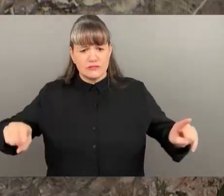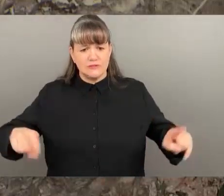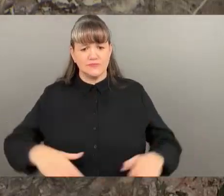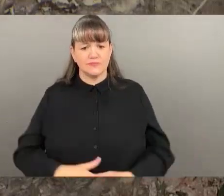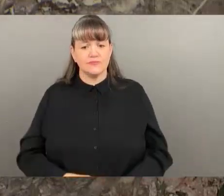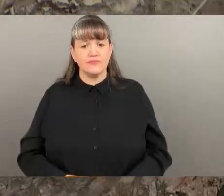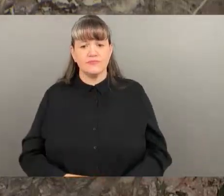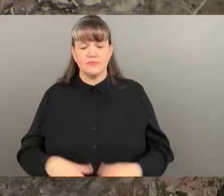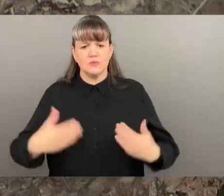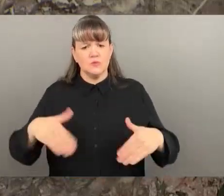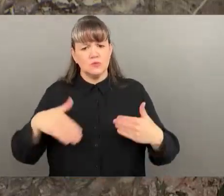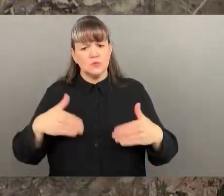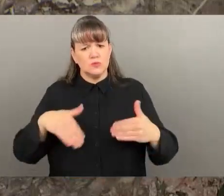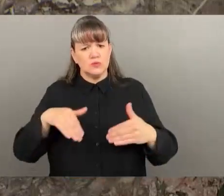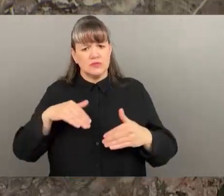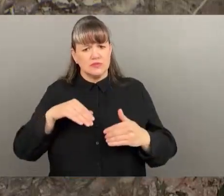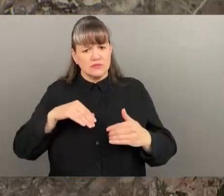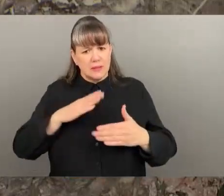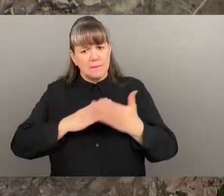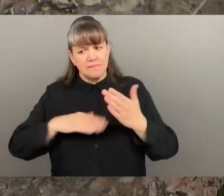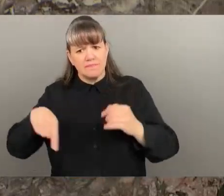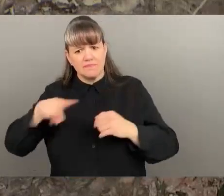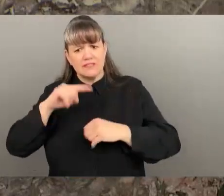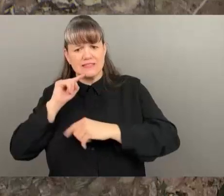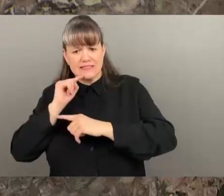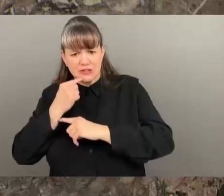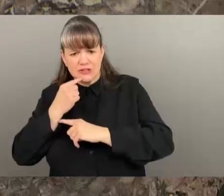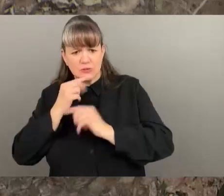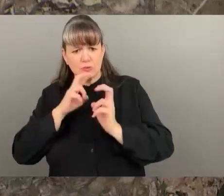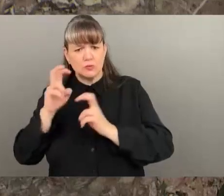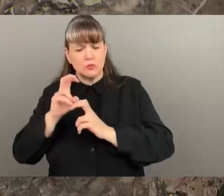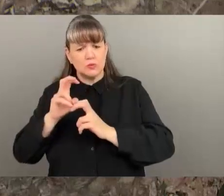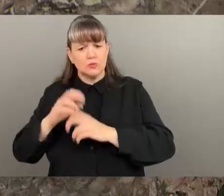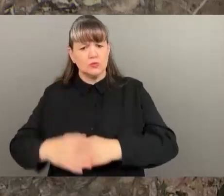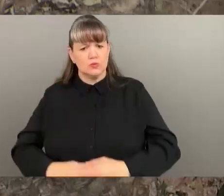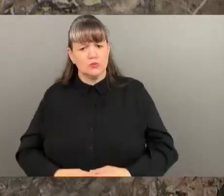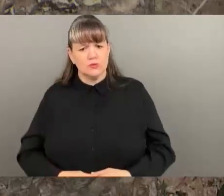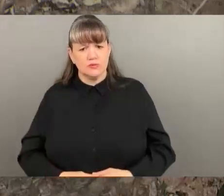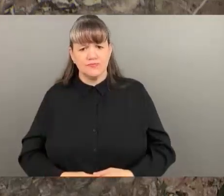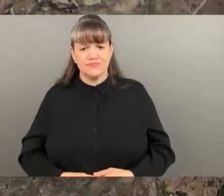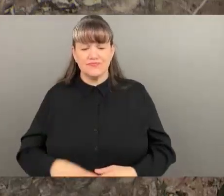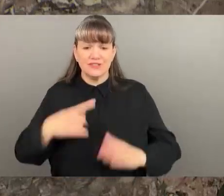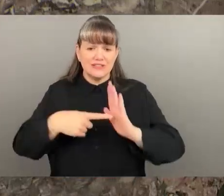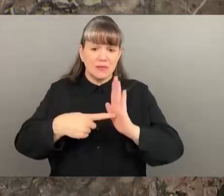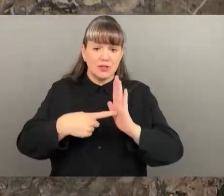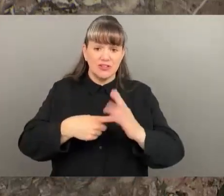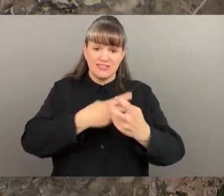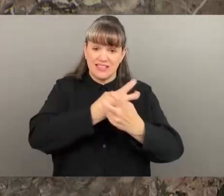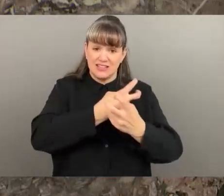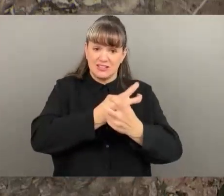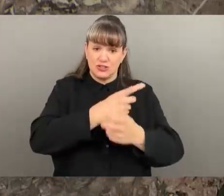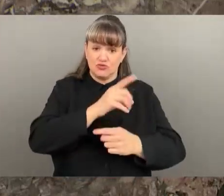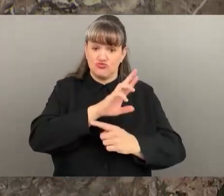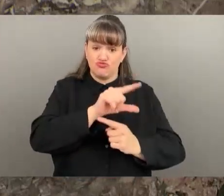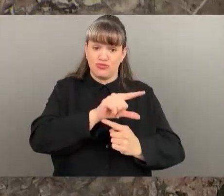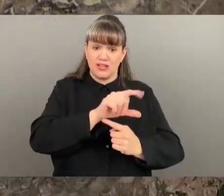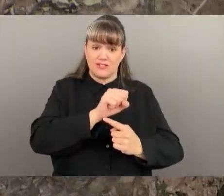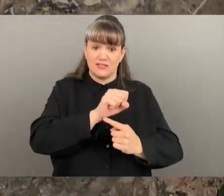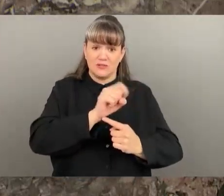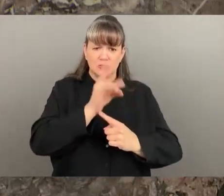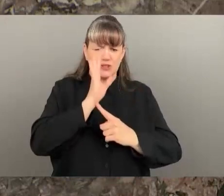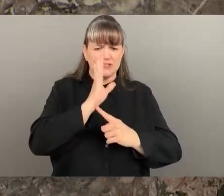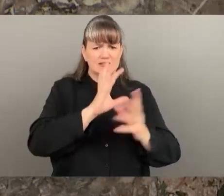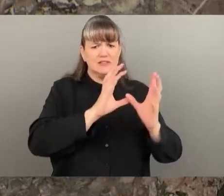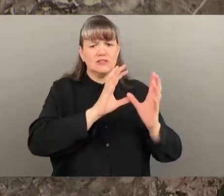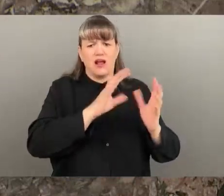Mr. Speaker, we understand, for example, how the toxic drug crisis has already taken far too many people, and that intervention is required